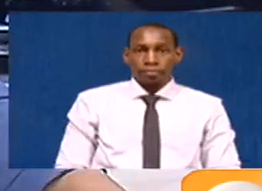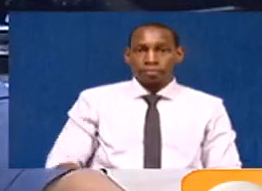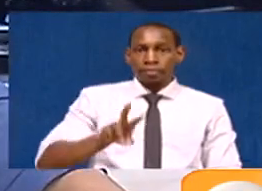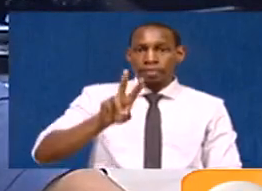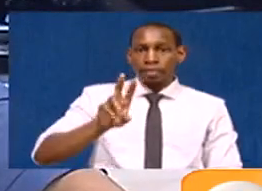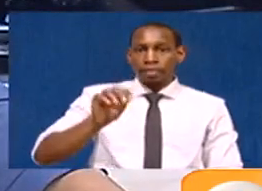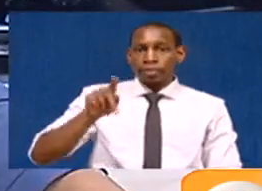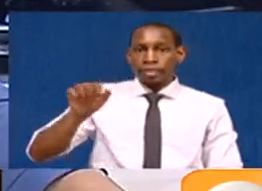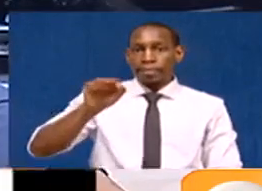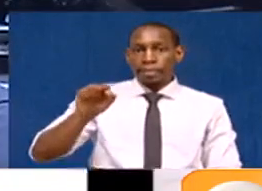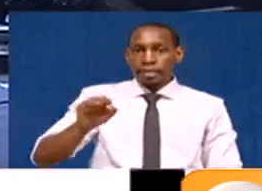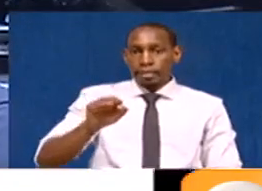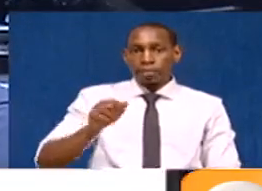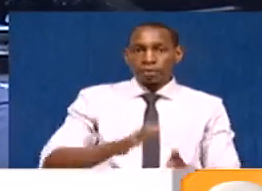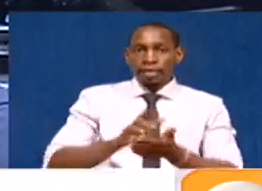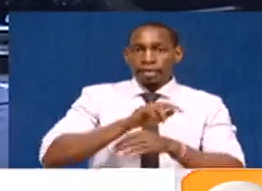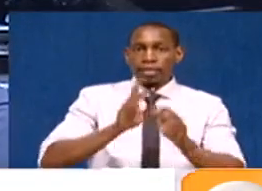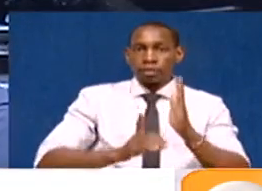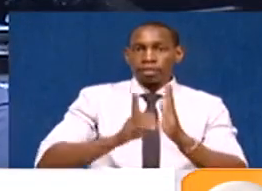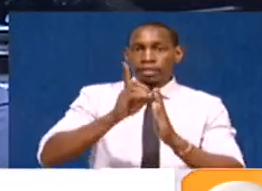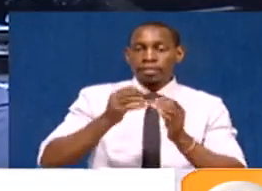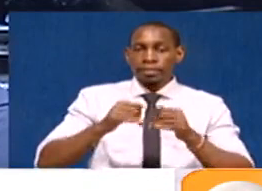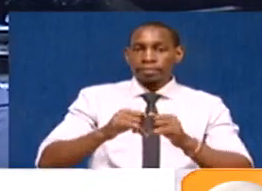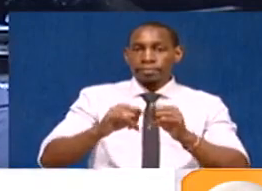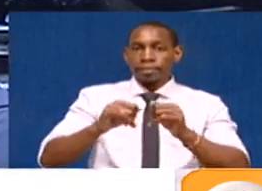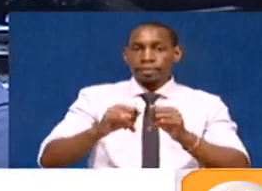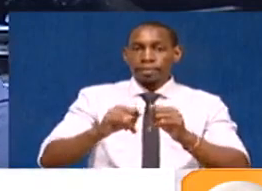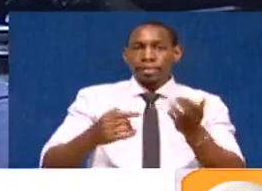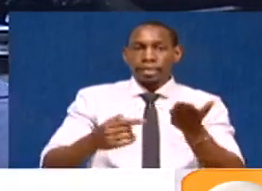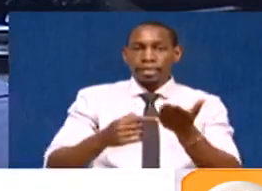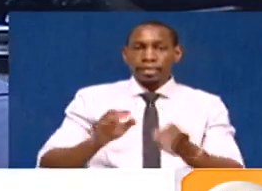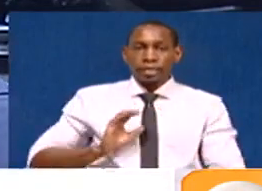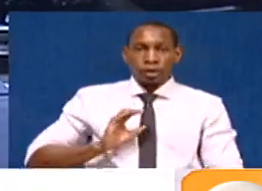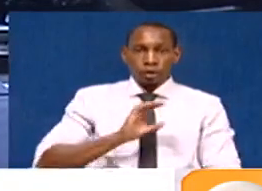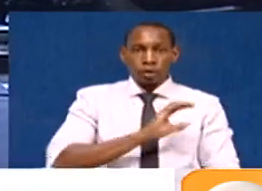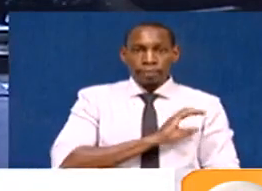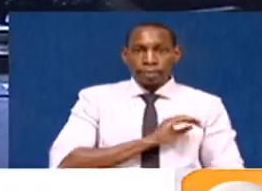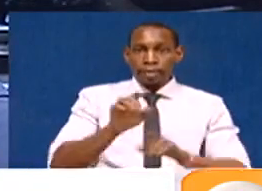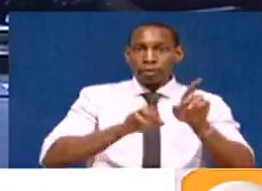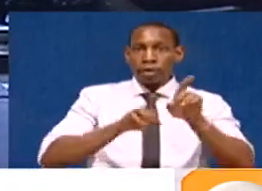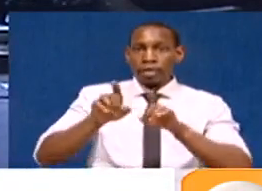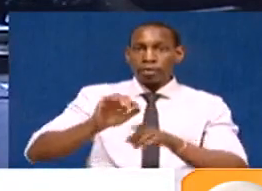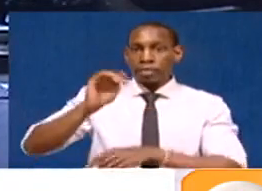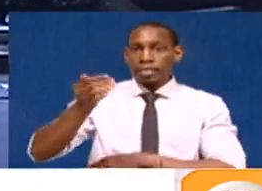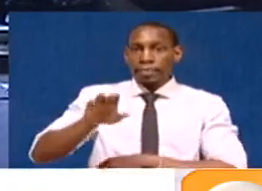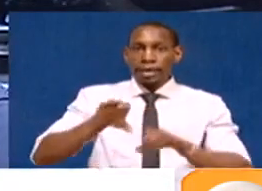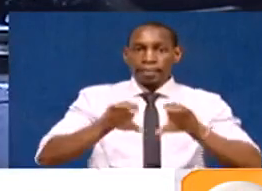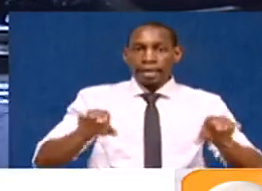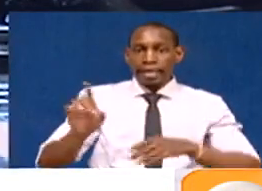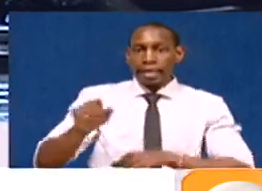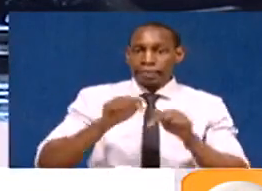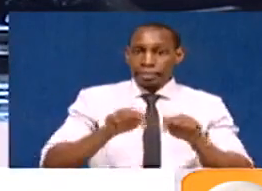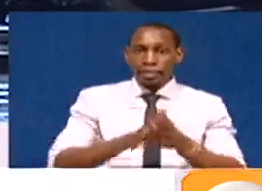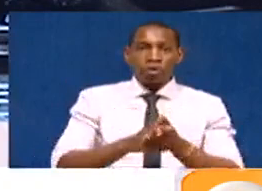20 principal secretaries under the National Development, Implementation and Technical Committee toured the City Park Market in Nairobi